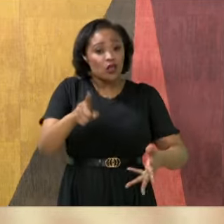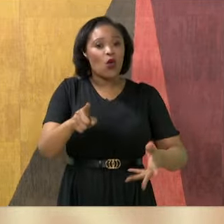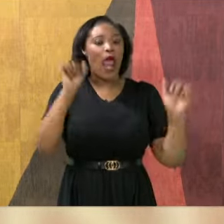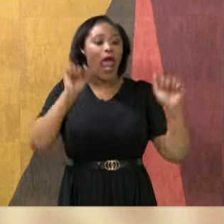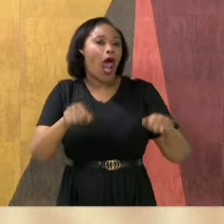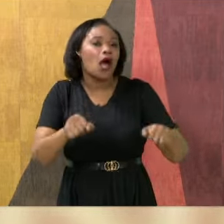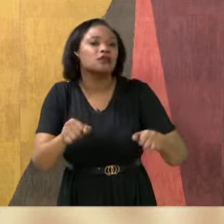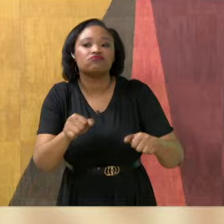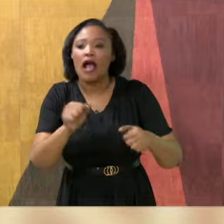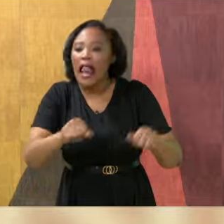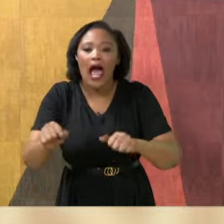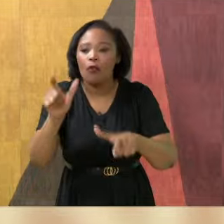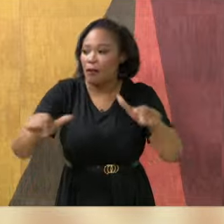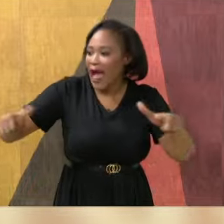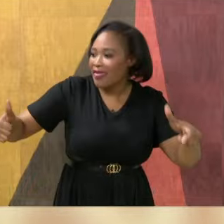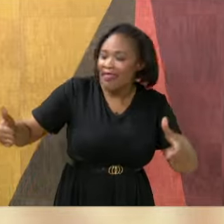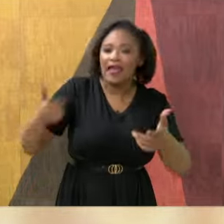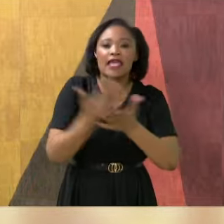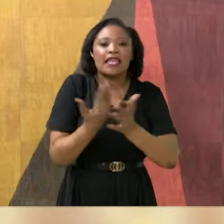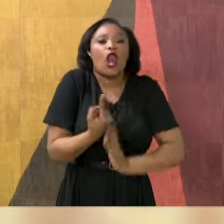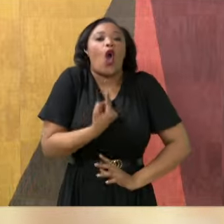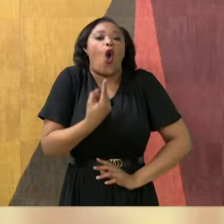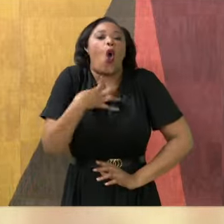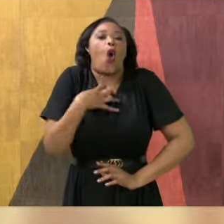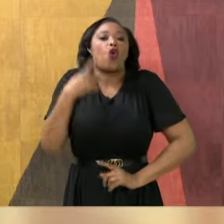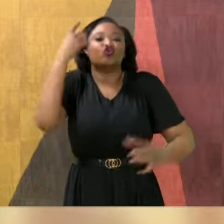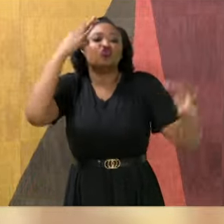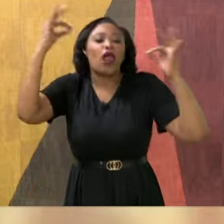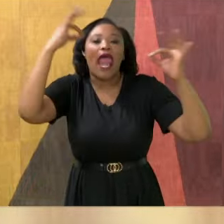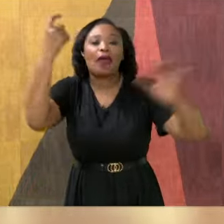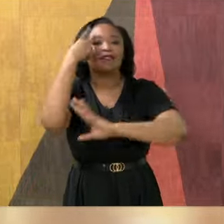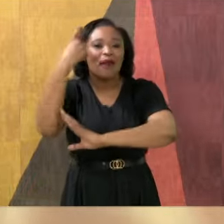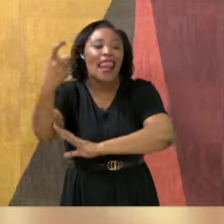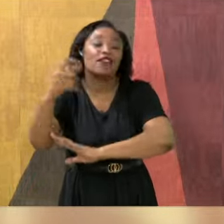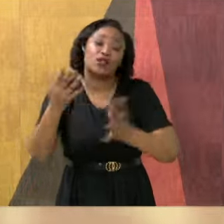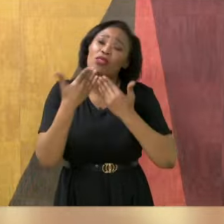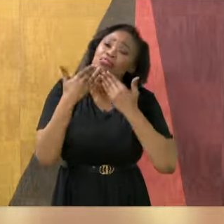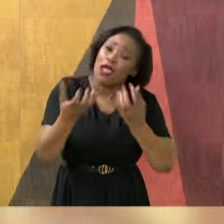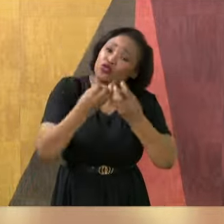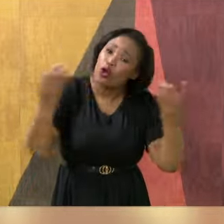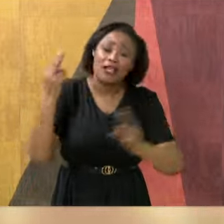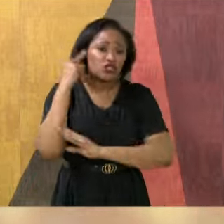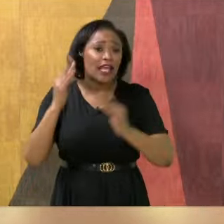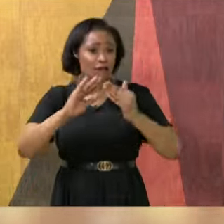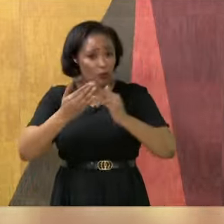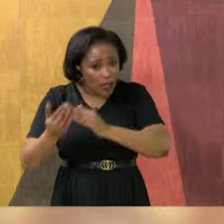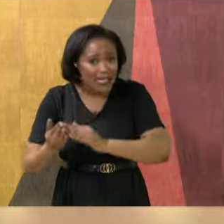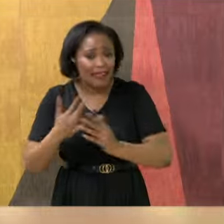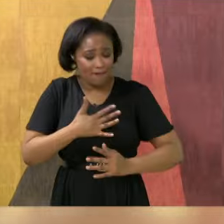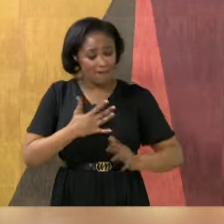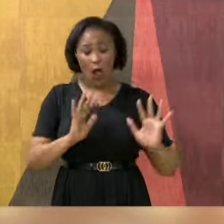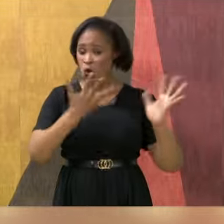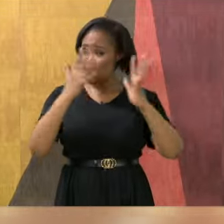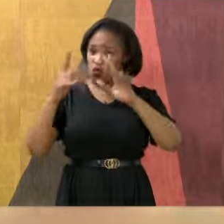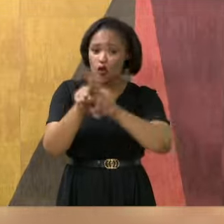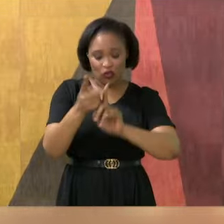see what is possible, but more than anything else, believe in their dreams. So thank you for that, because you've done that, yes, for the deaf community, but also I feel for